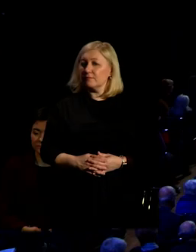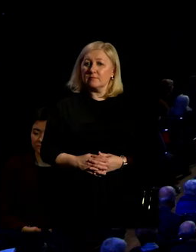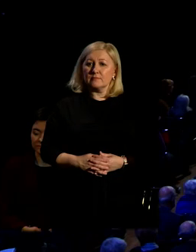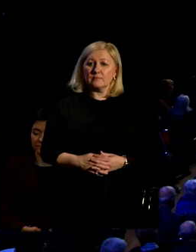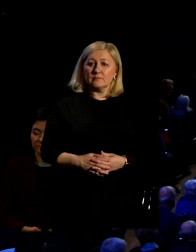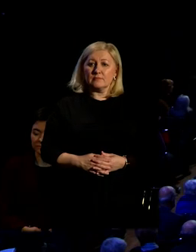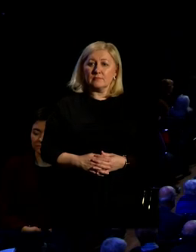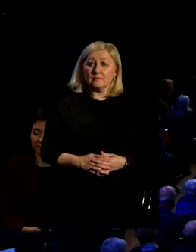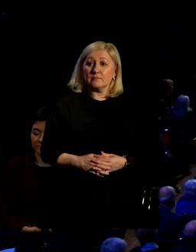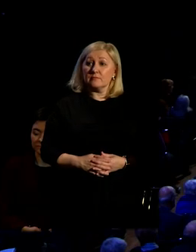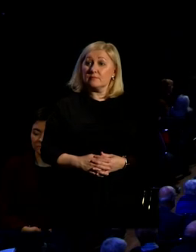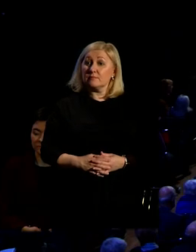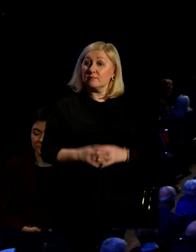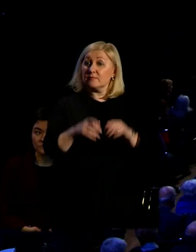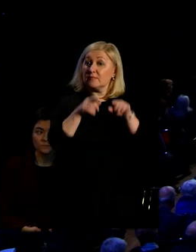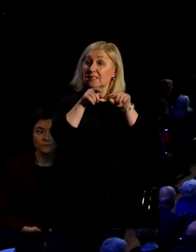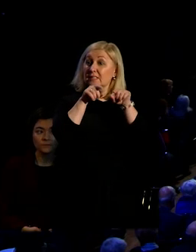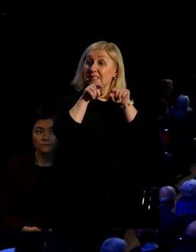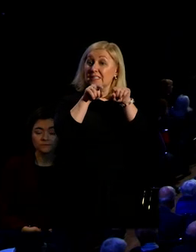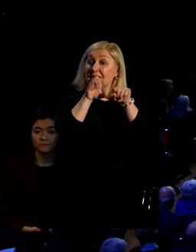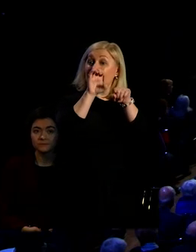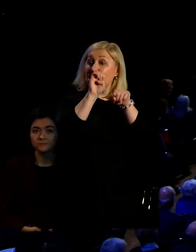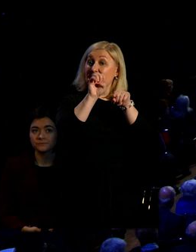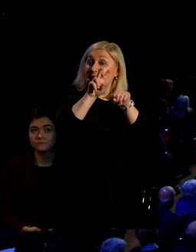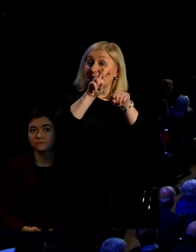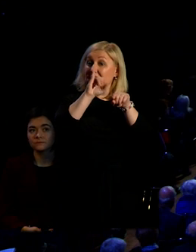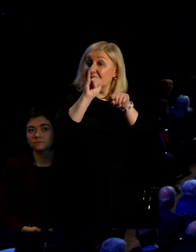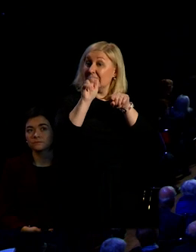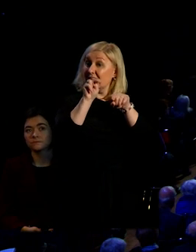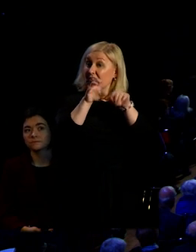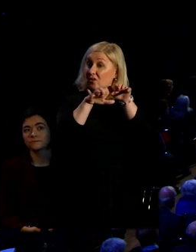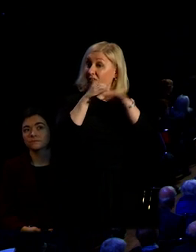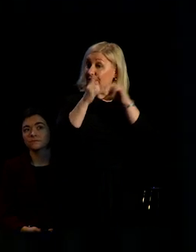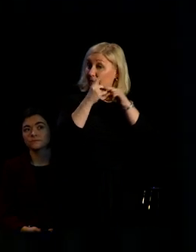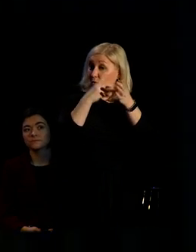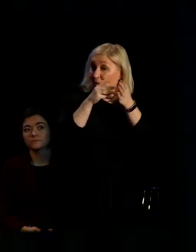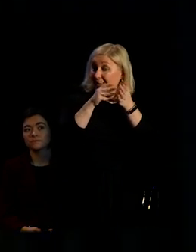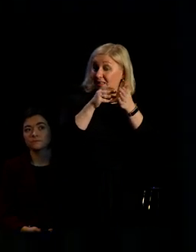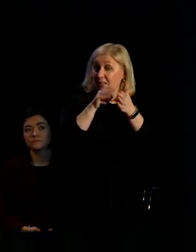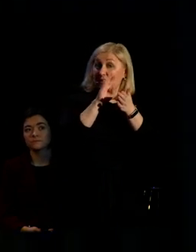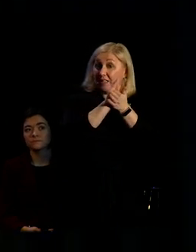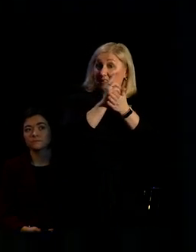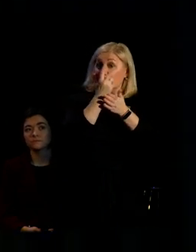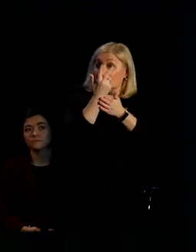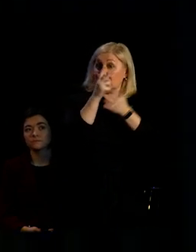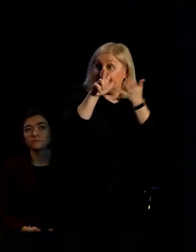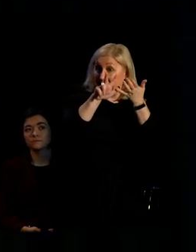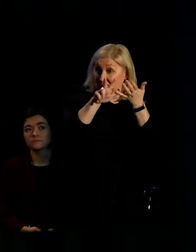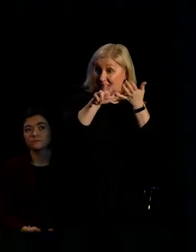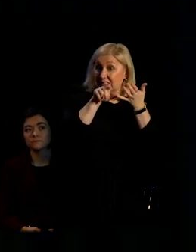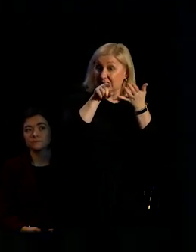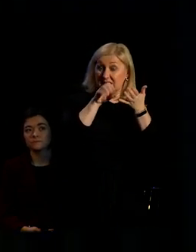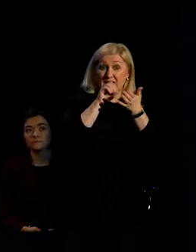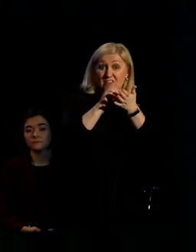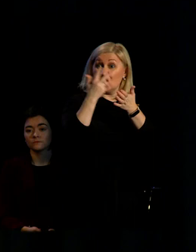Thirty-two countries were represented at the Evian Conference in July 1938, including Ireland. Delegates